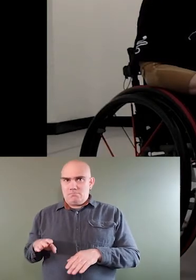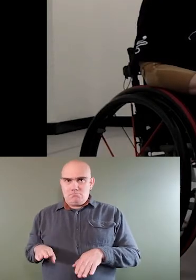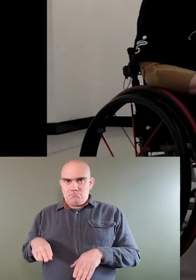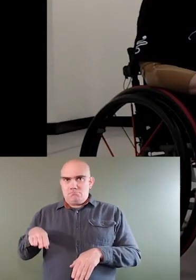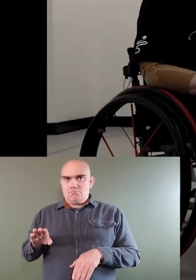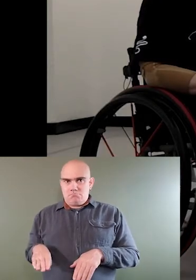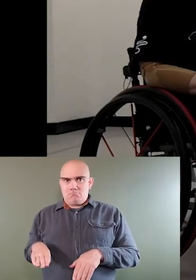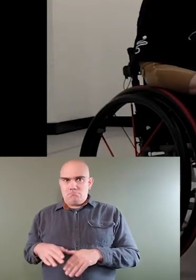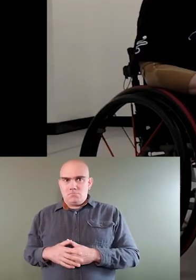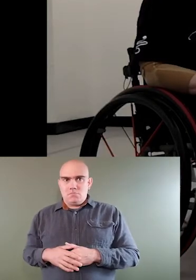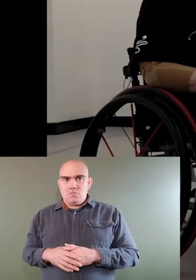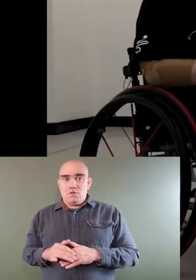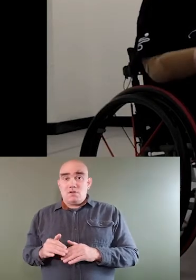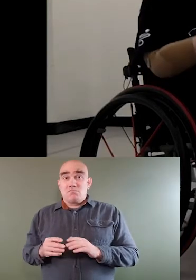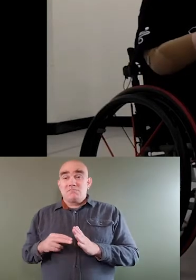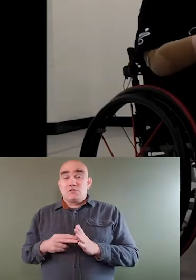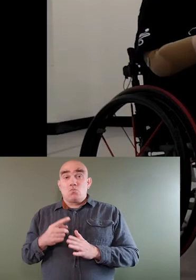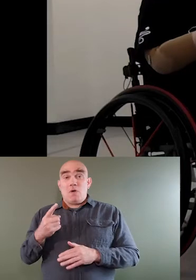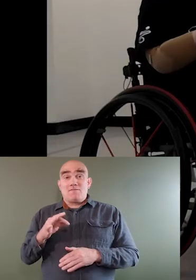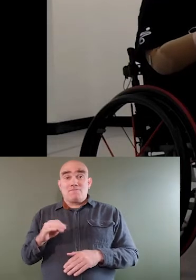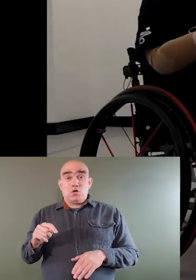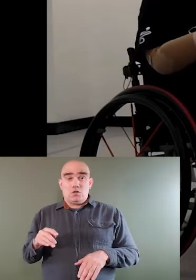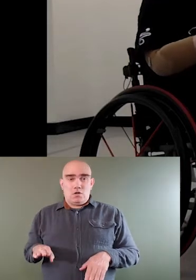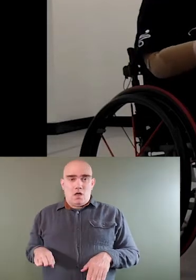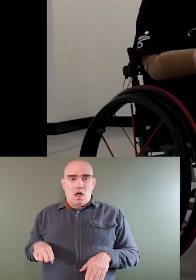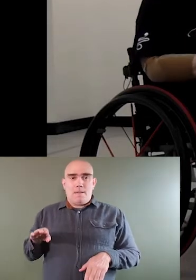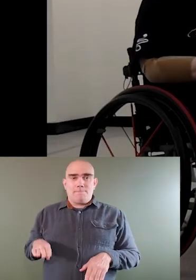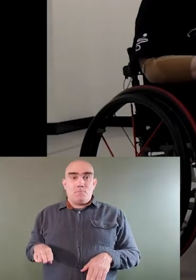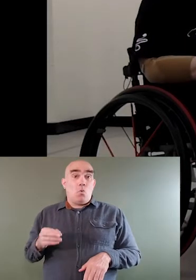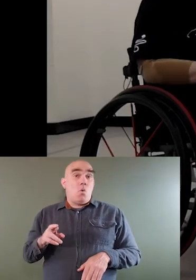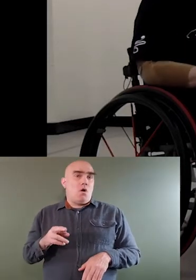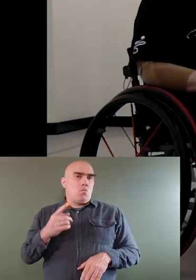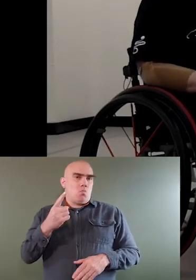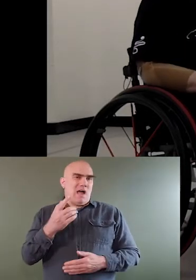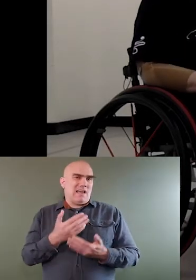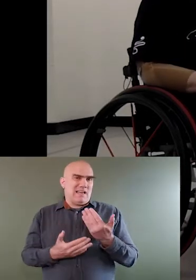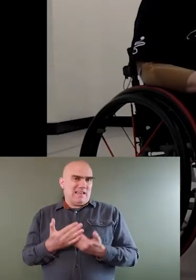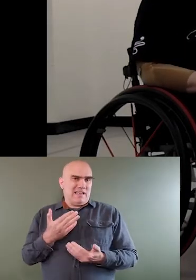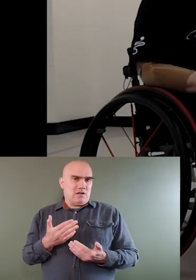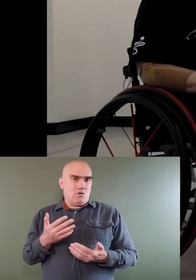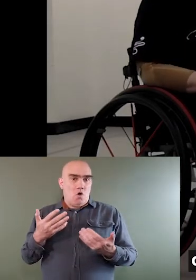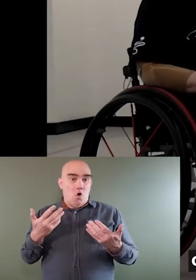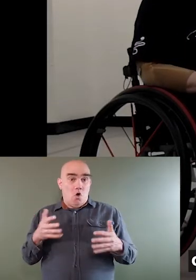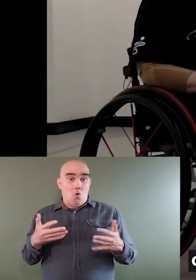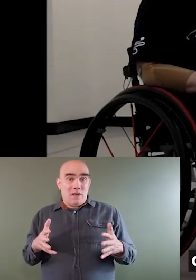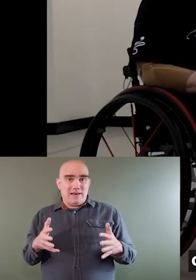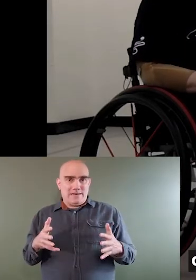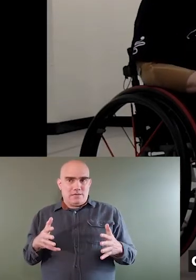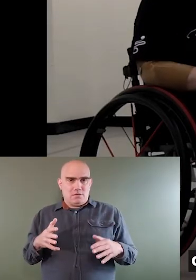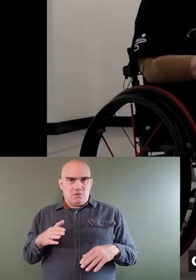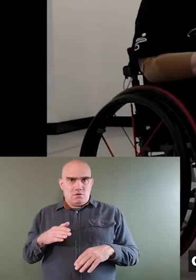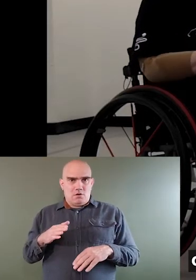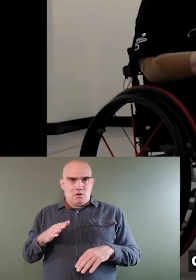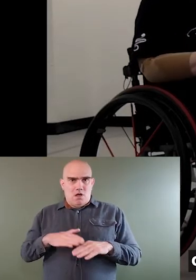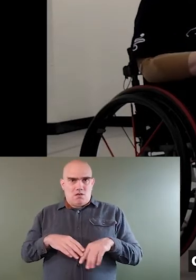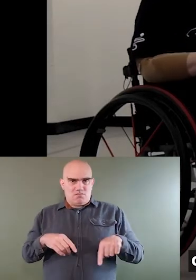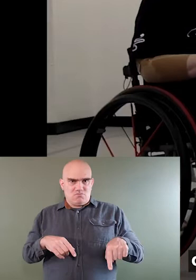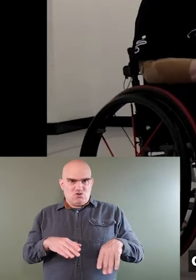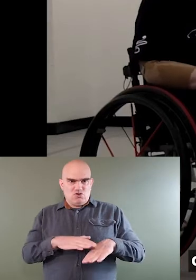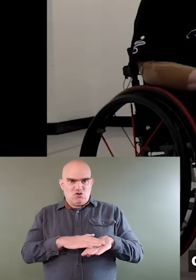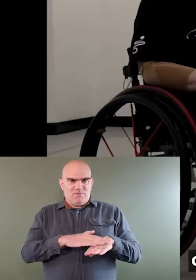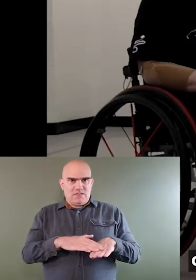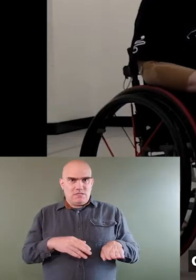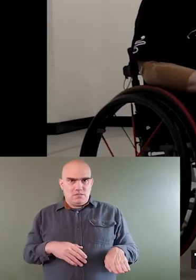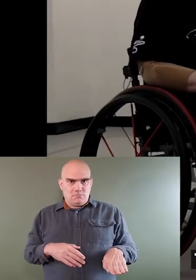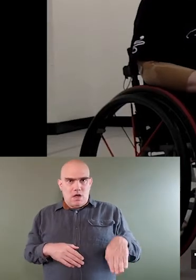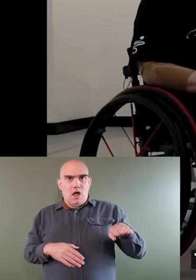Translated, that will be a hop from one foot, or excuse me, one hand, which will be already on my surface, up and